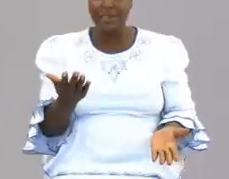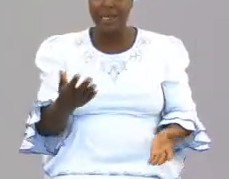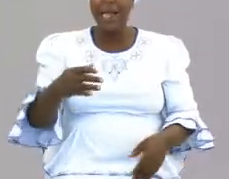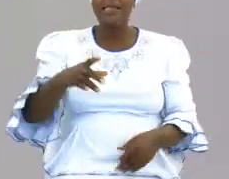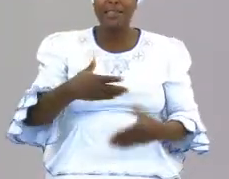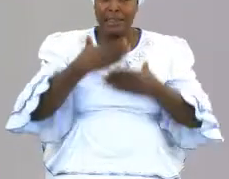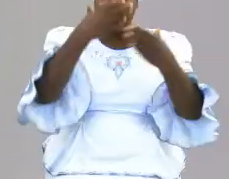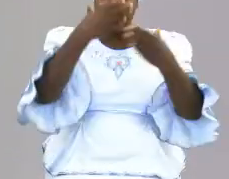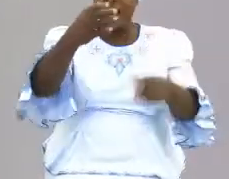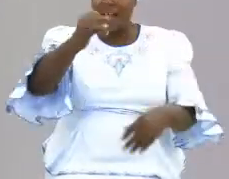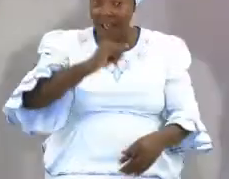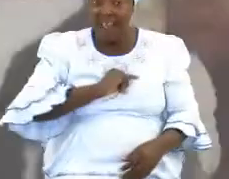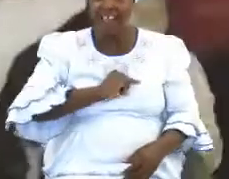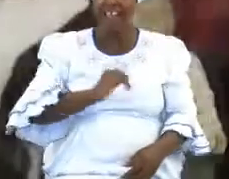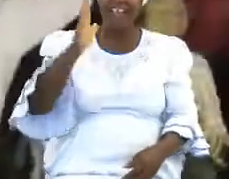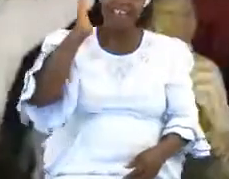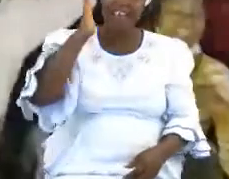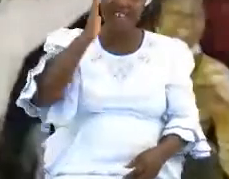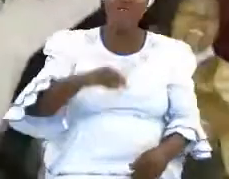I will enter.